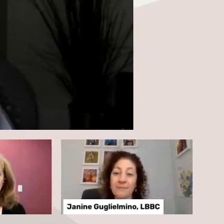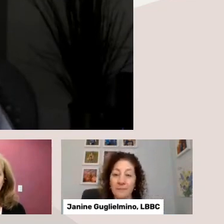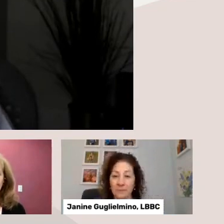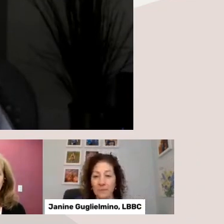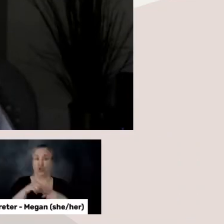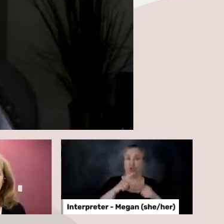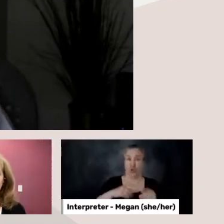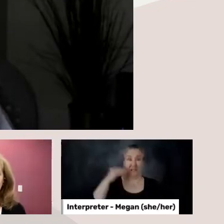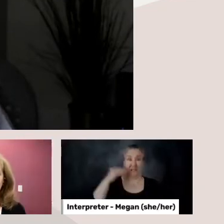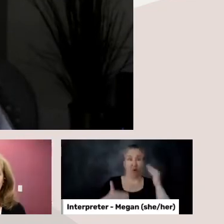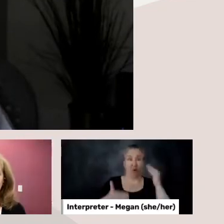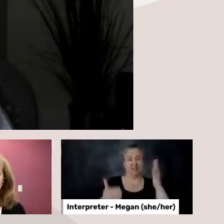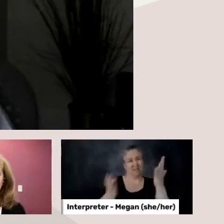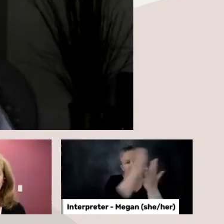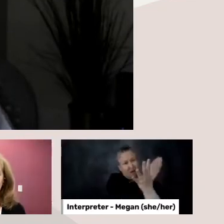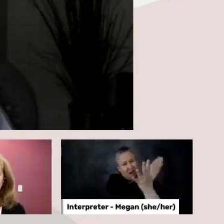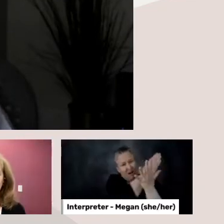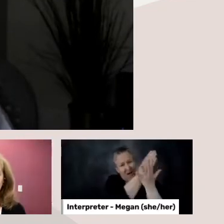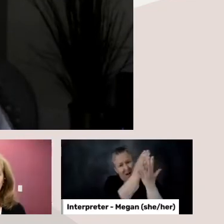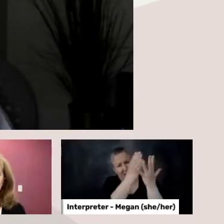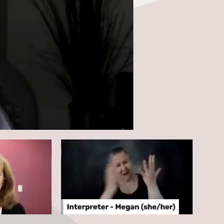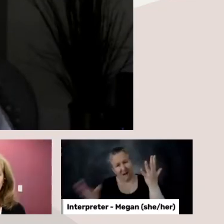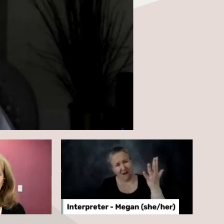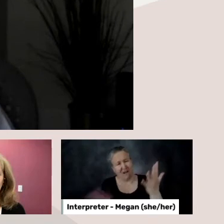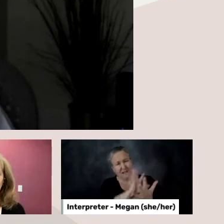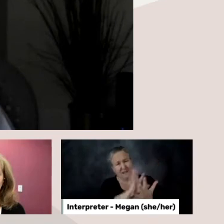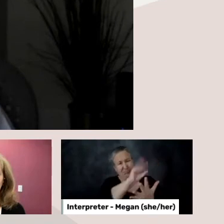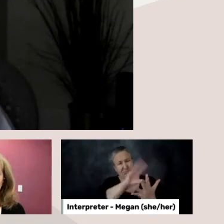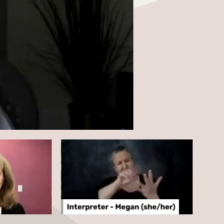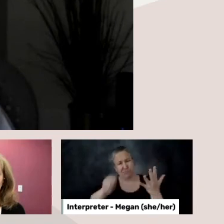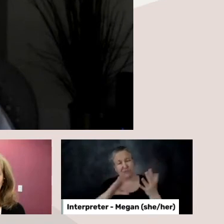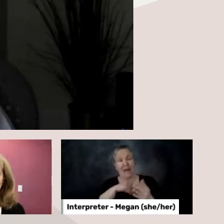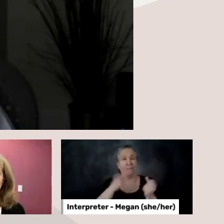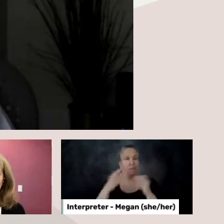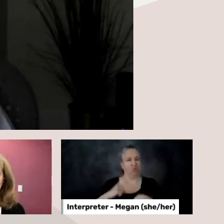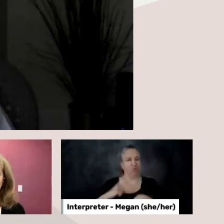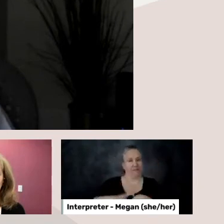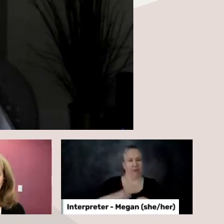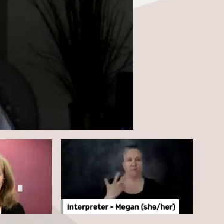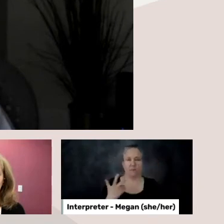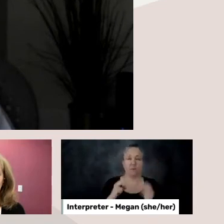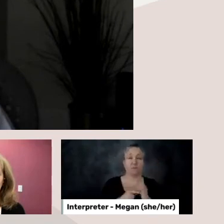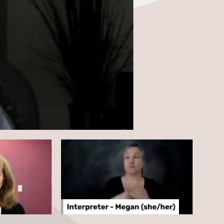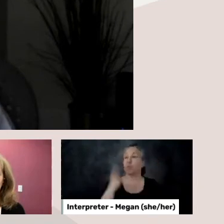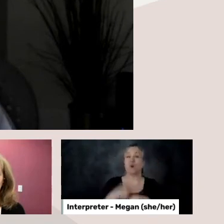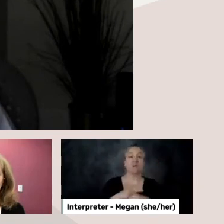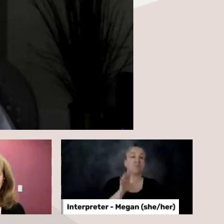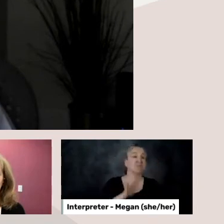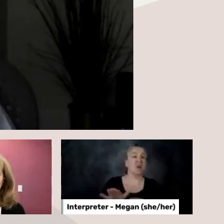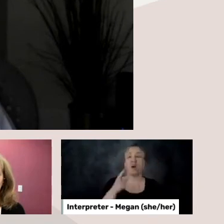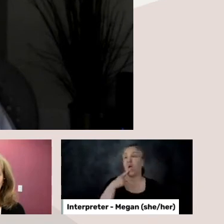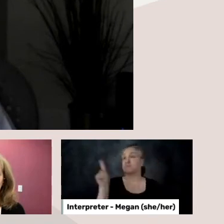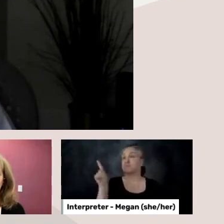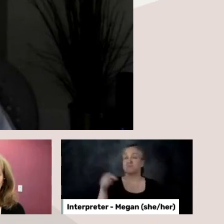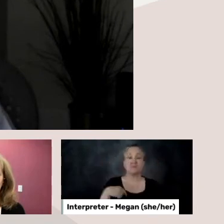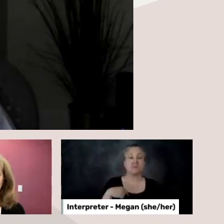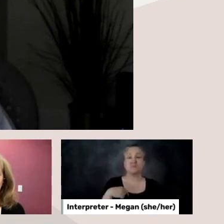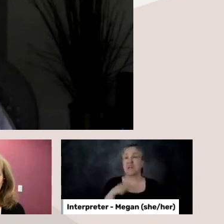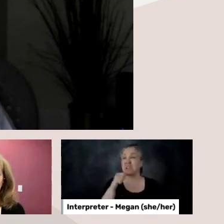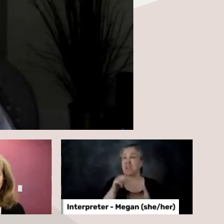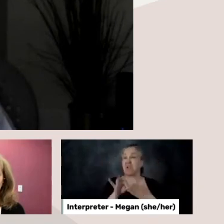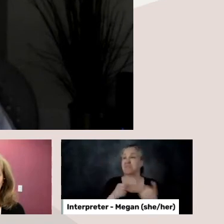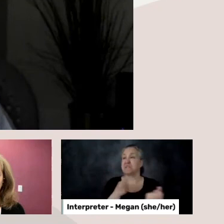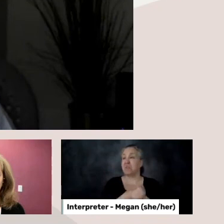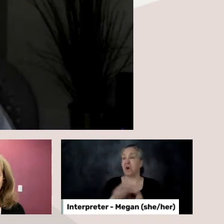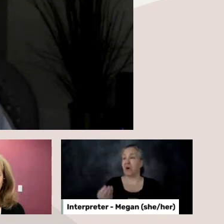of the process and at multiple times too. So it's not a one-time check-in. Can I get a letter of support